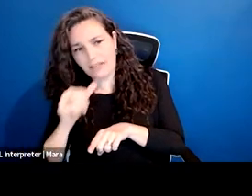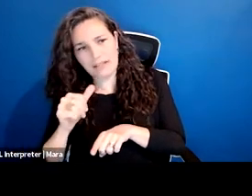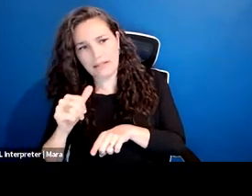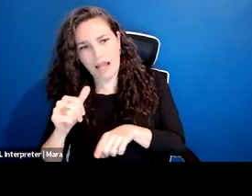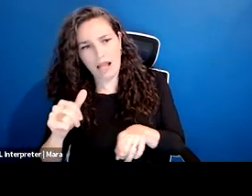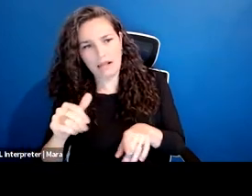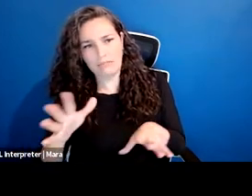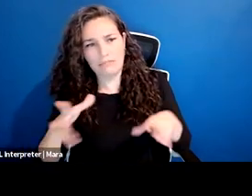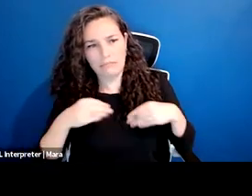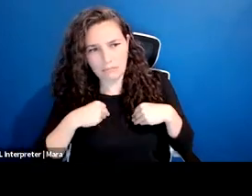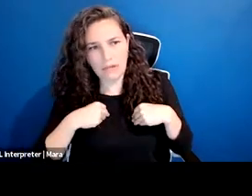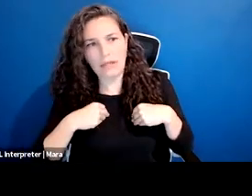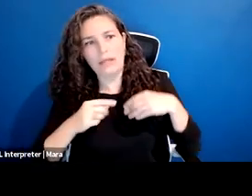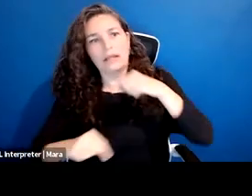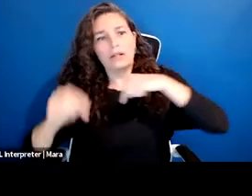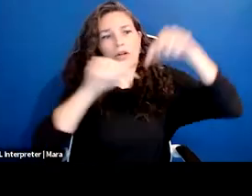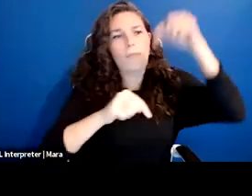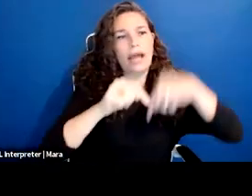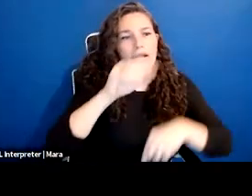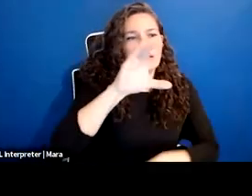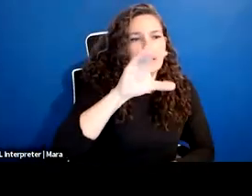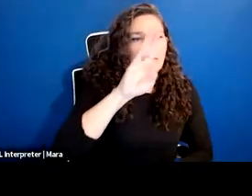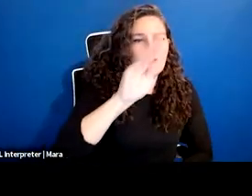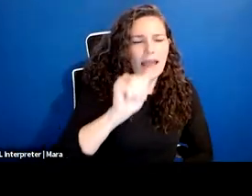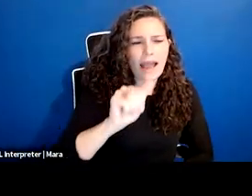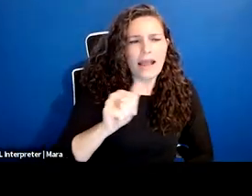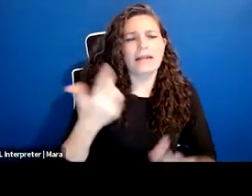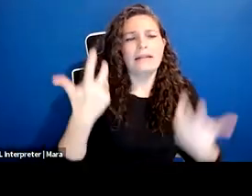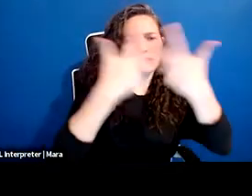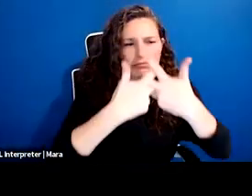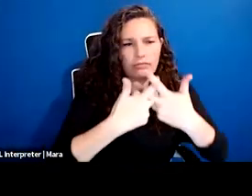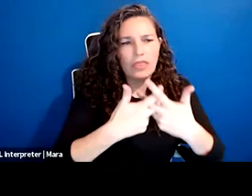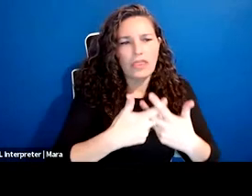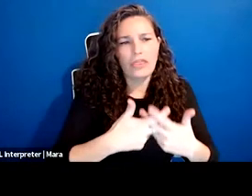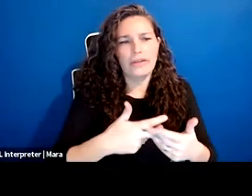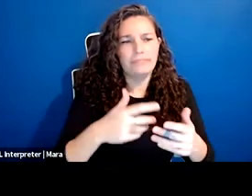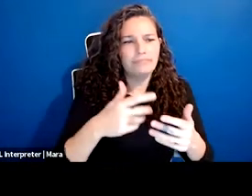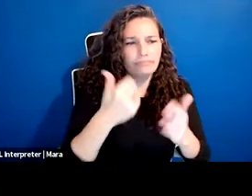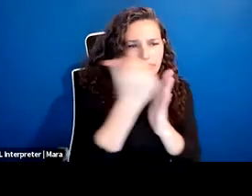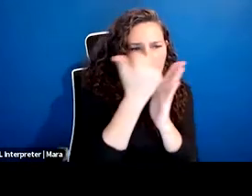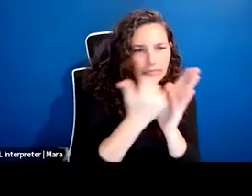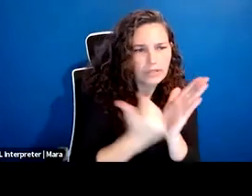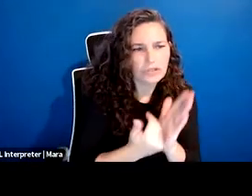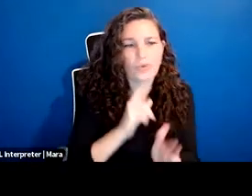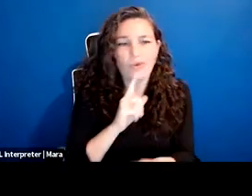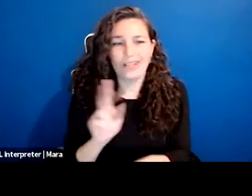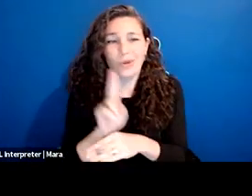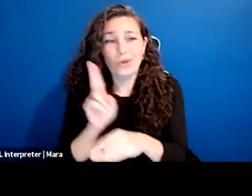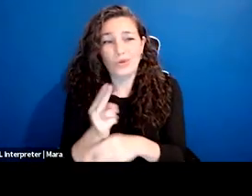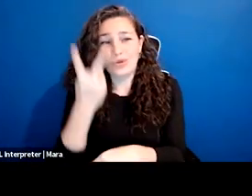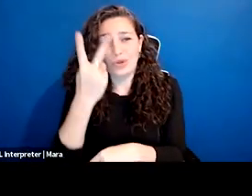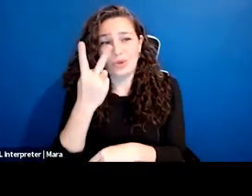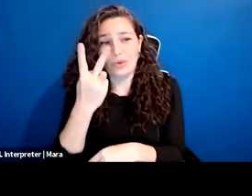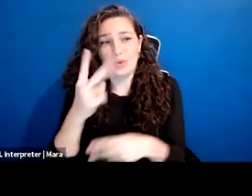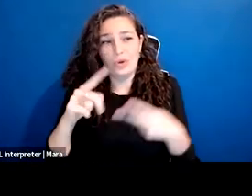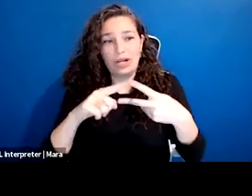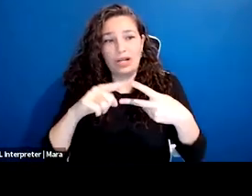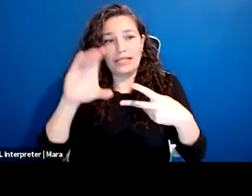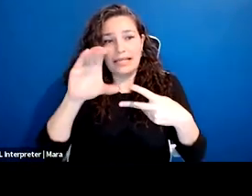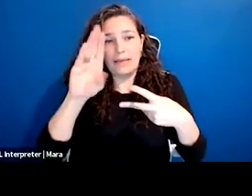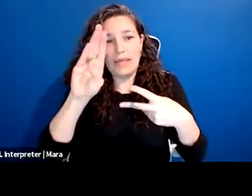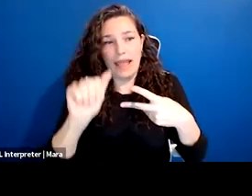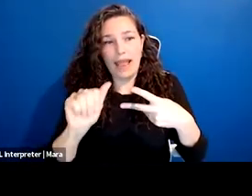agreement. So you go back to the CBA to find those terms. So you really use both books together for television and new media. Finally, those